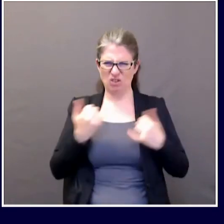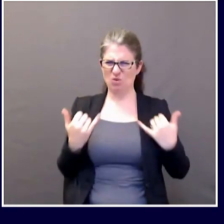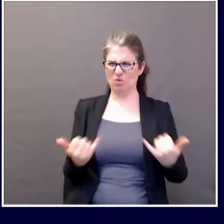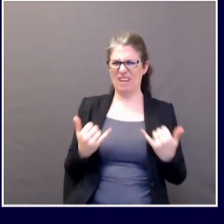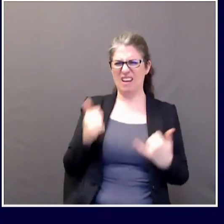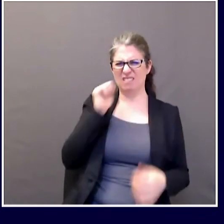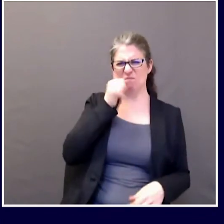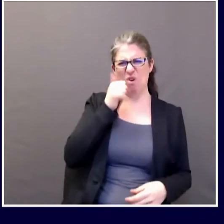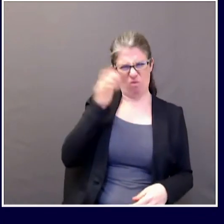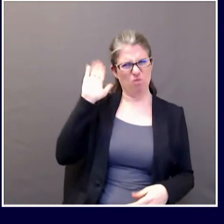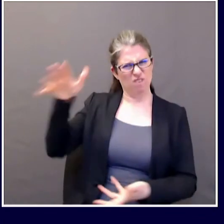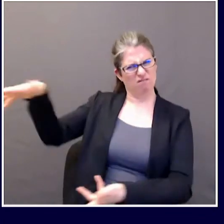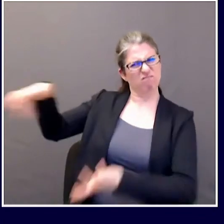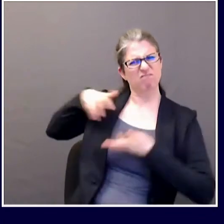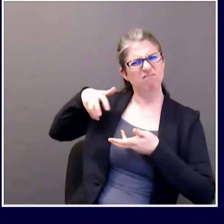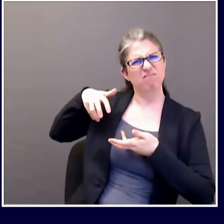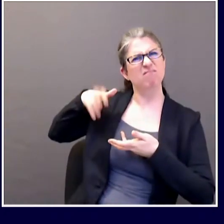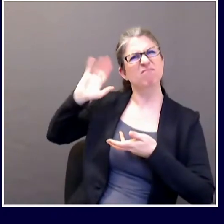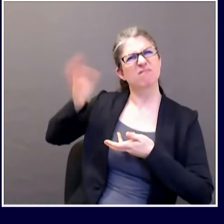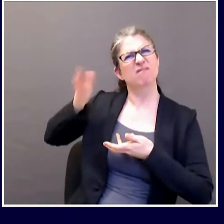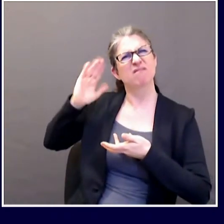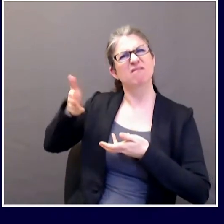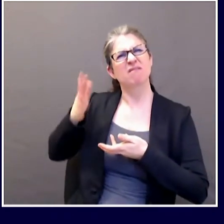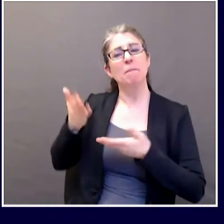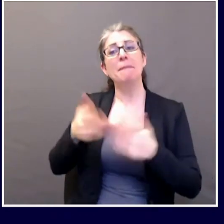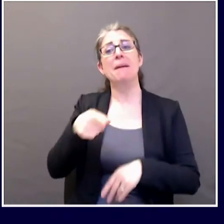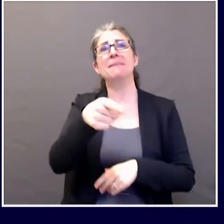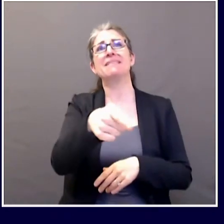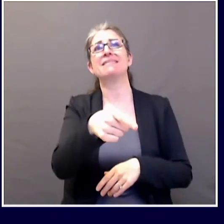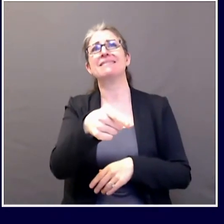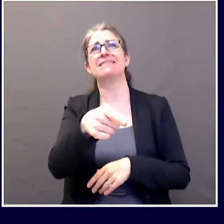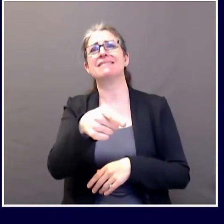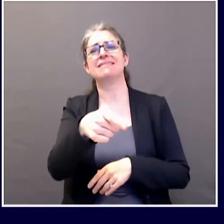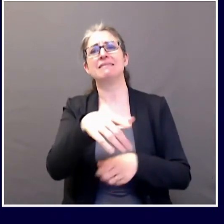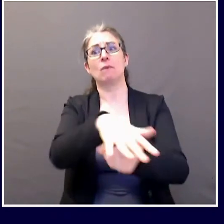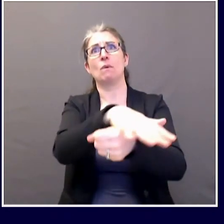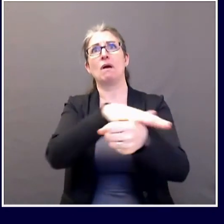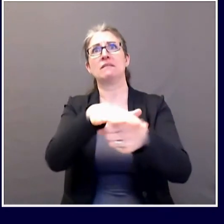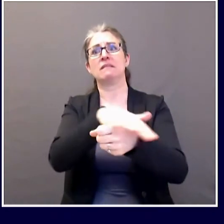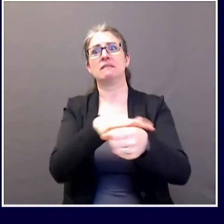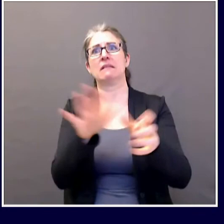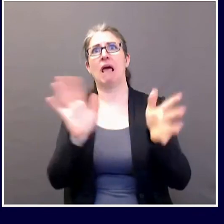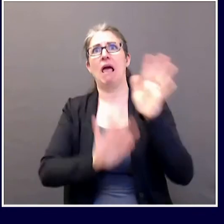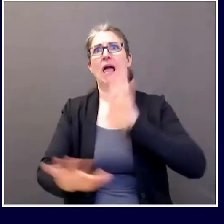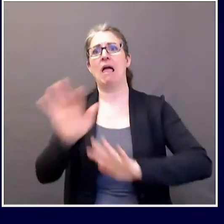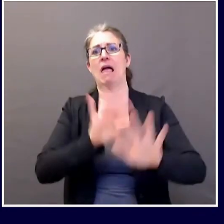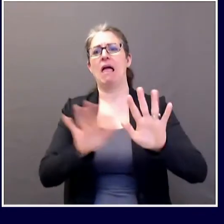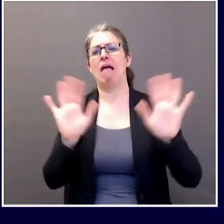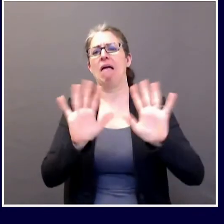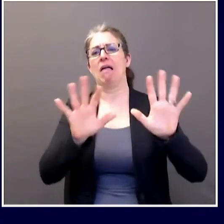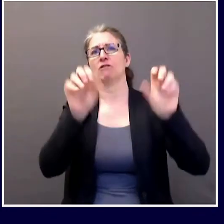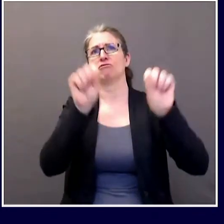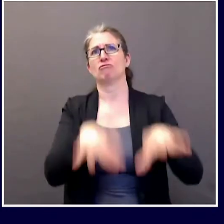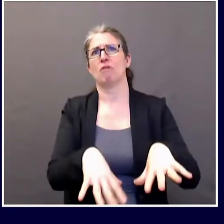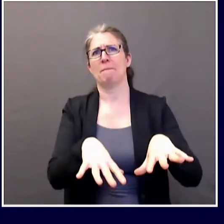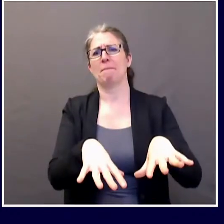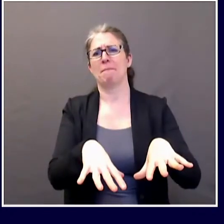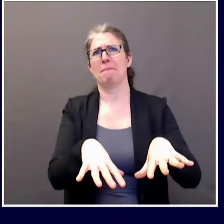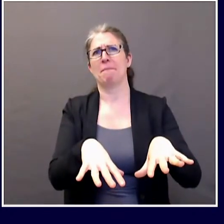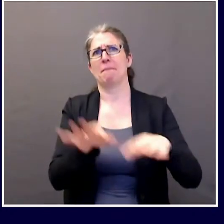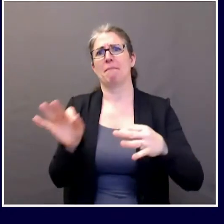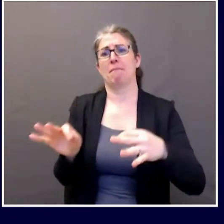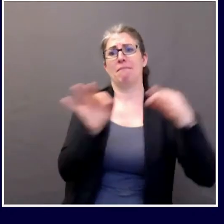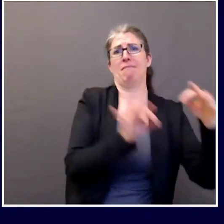having to cancel the morning of. Again, without knowing the exact location, I can't comment more concretely than that. Do you have